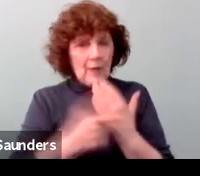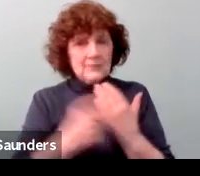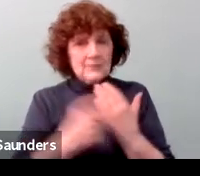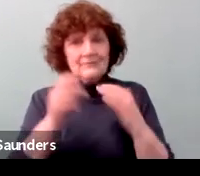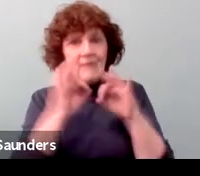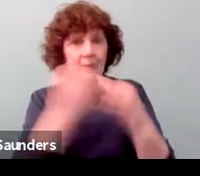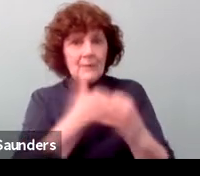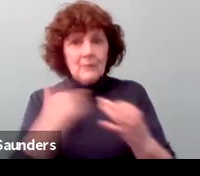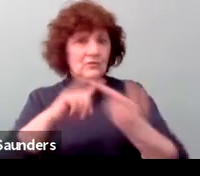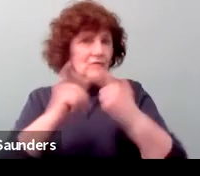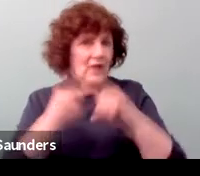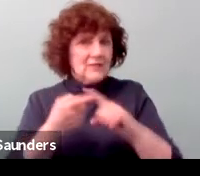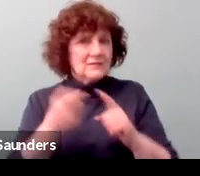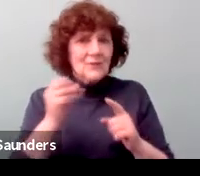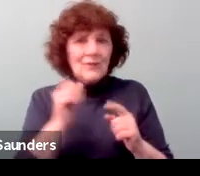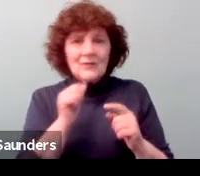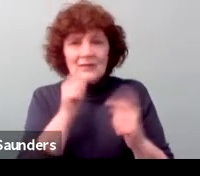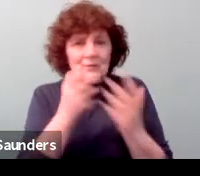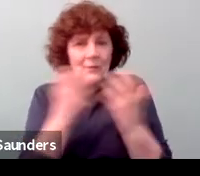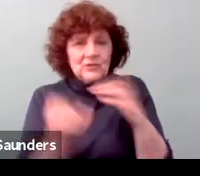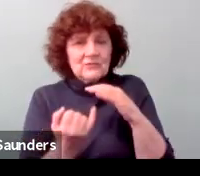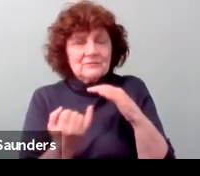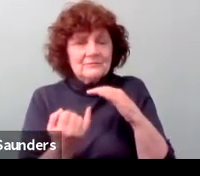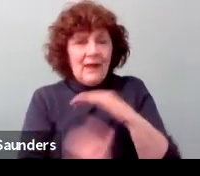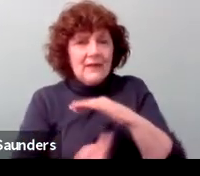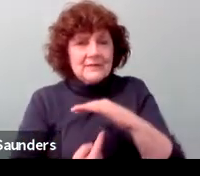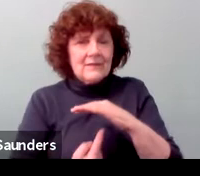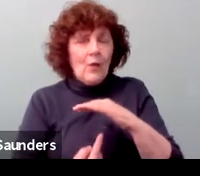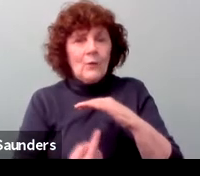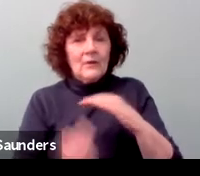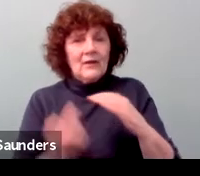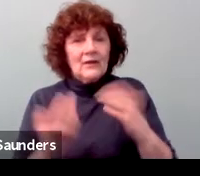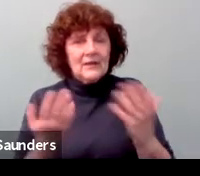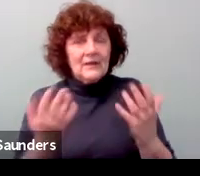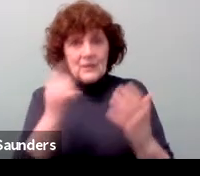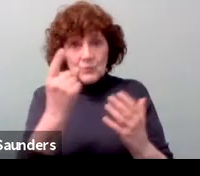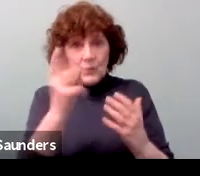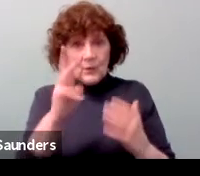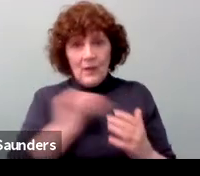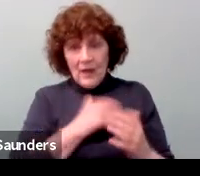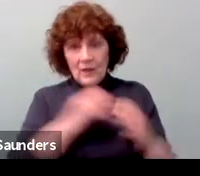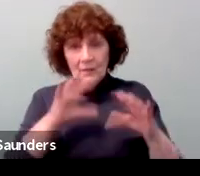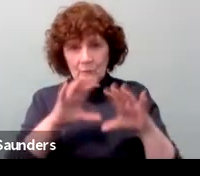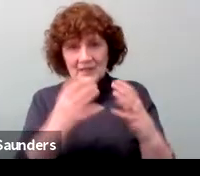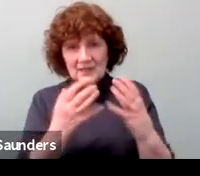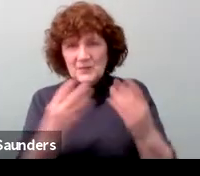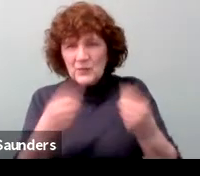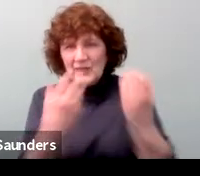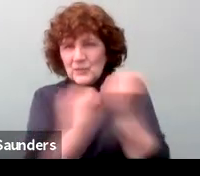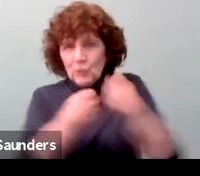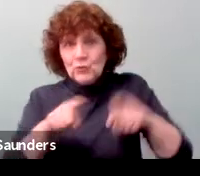isolation. This is just one example of how our community provides support during this difficult